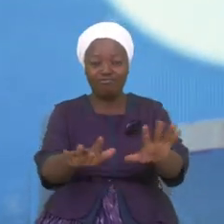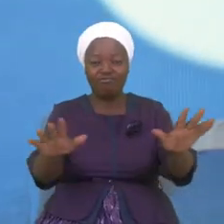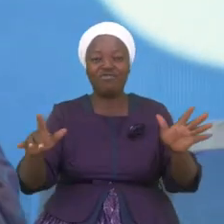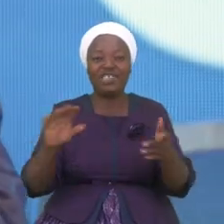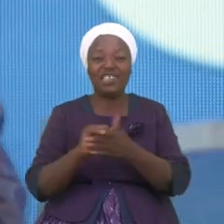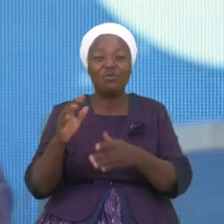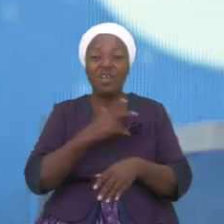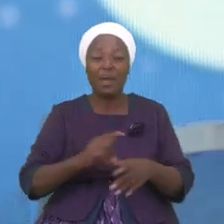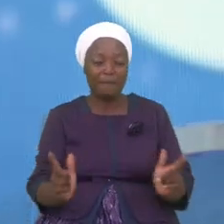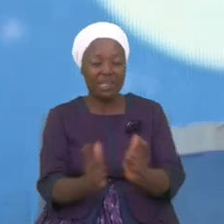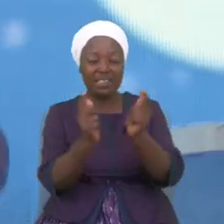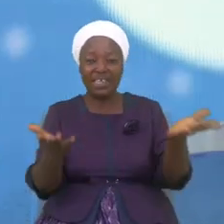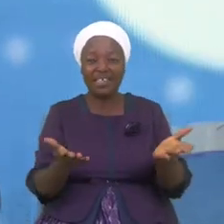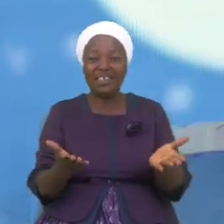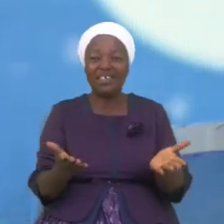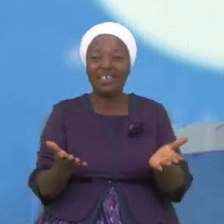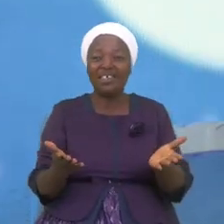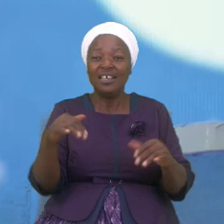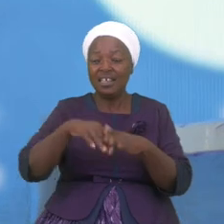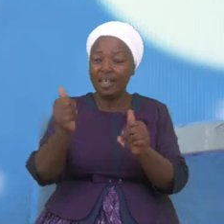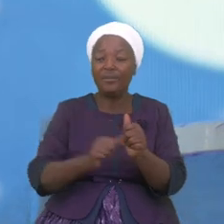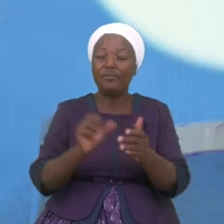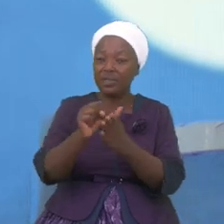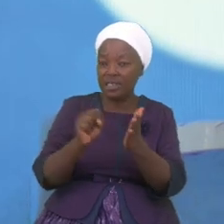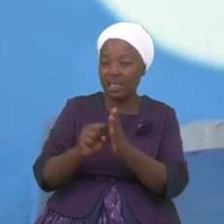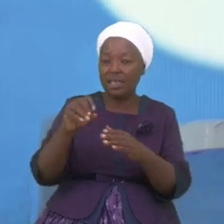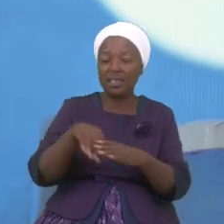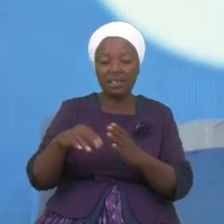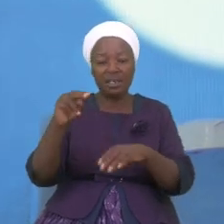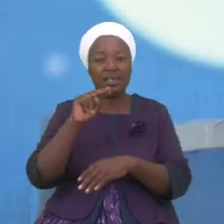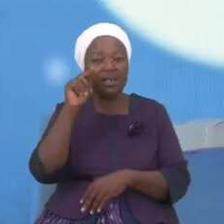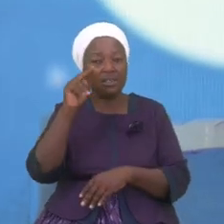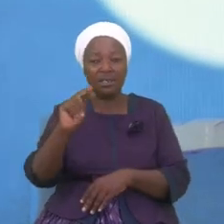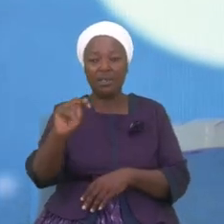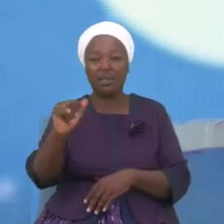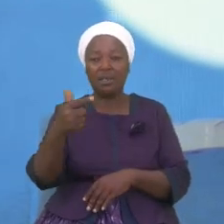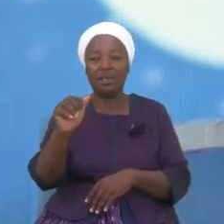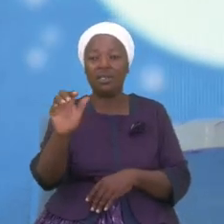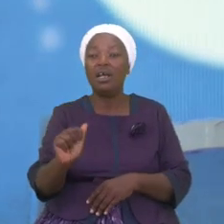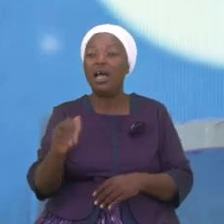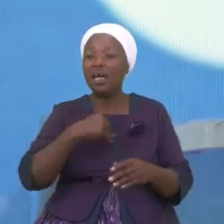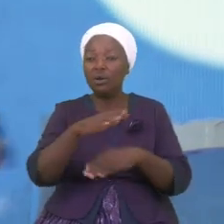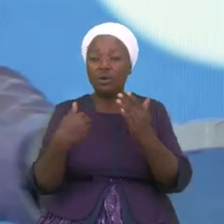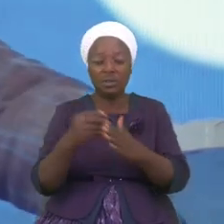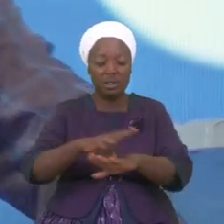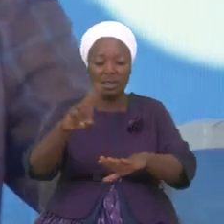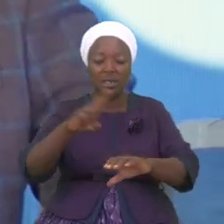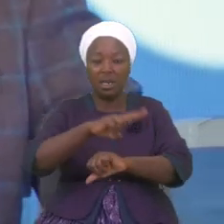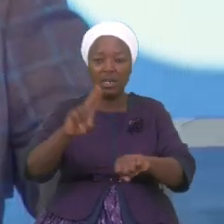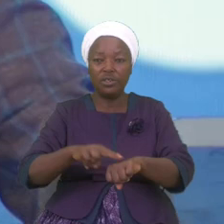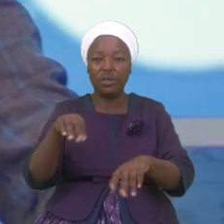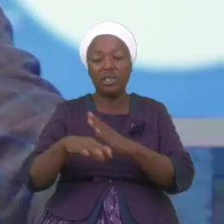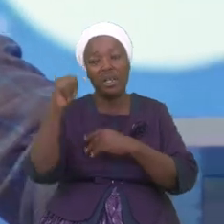meeting here, in every state in Nigeria, every nation in Africa,